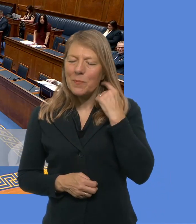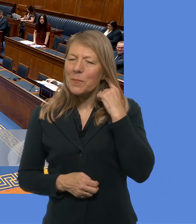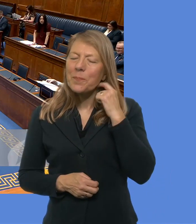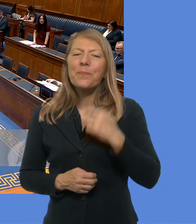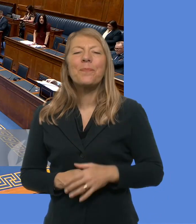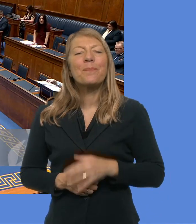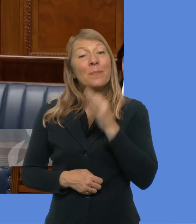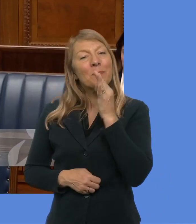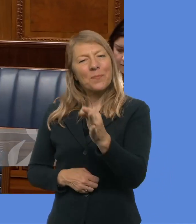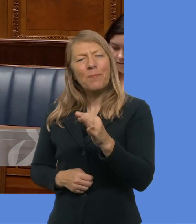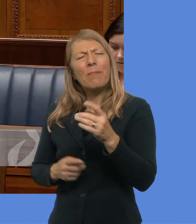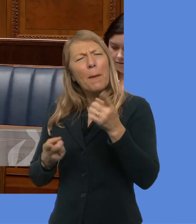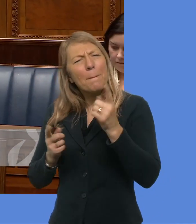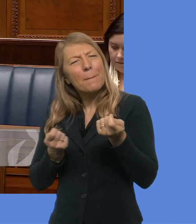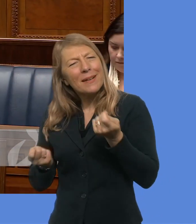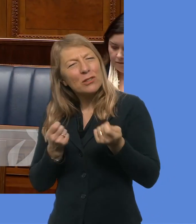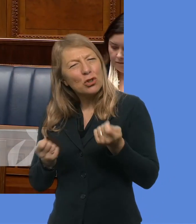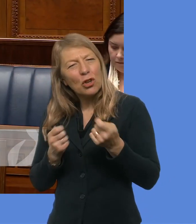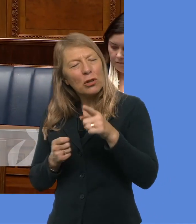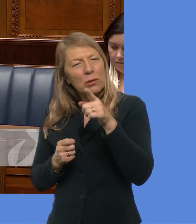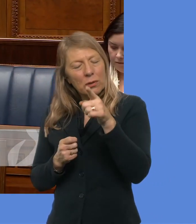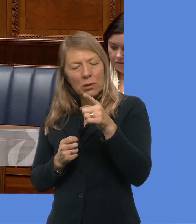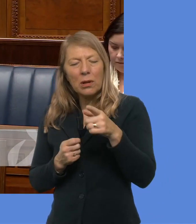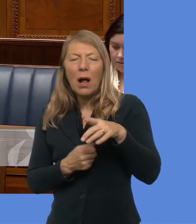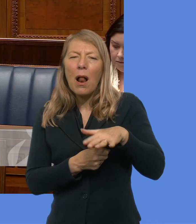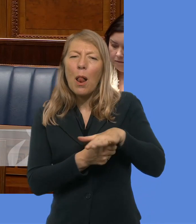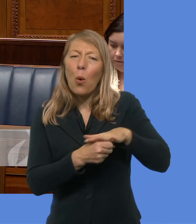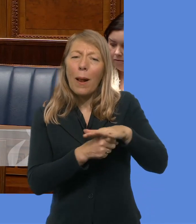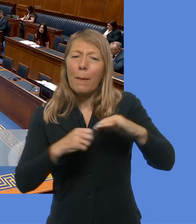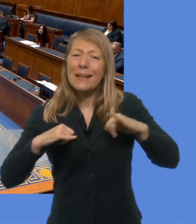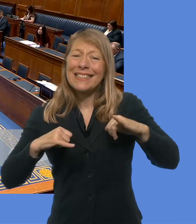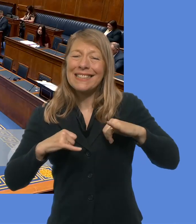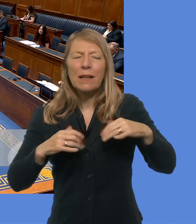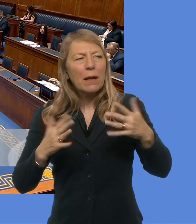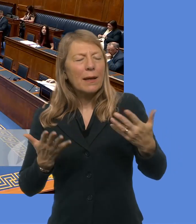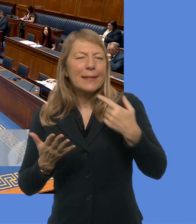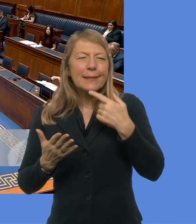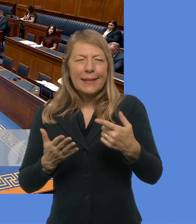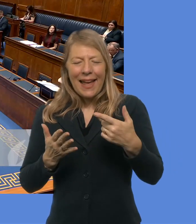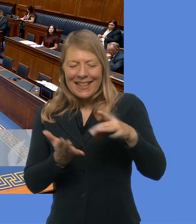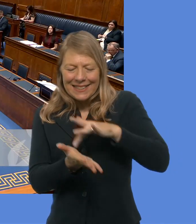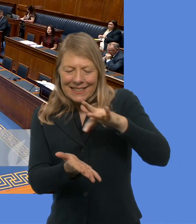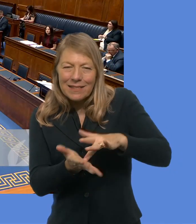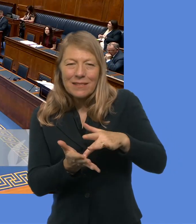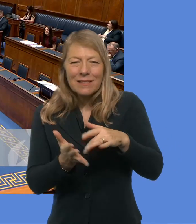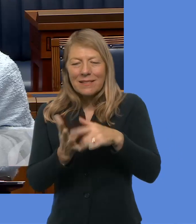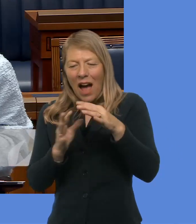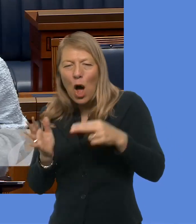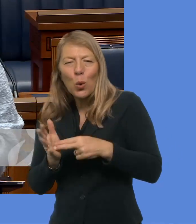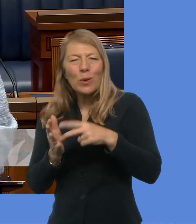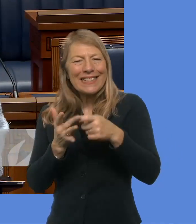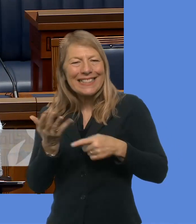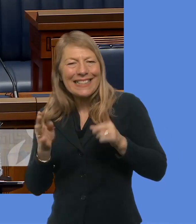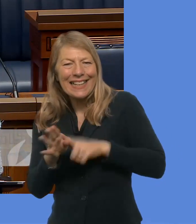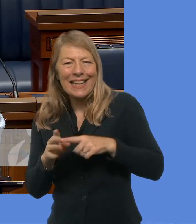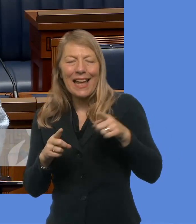doing to add local businesses back into our towns and high streets? Very quickly, Minister. Well, given the positive